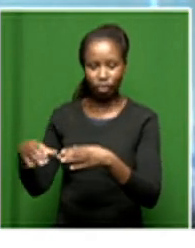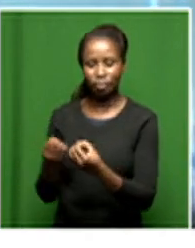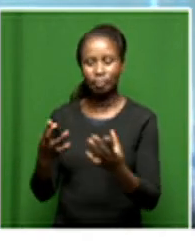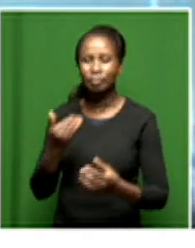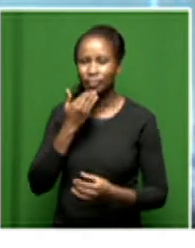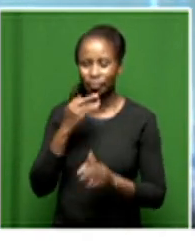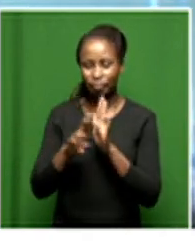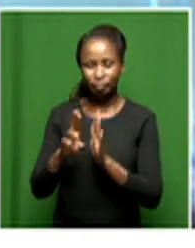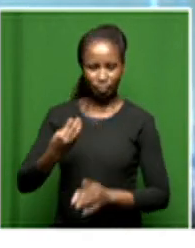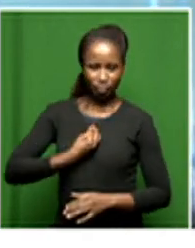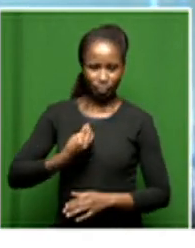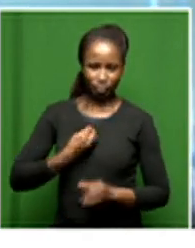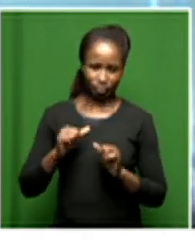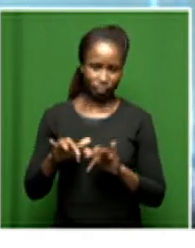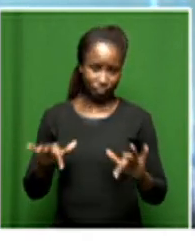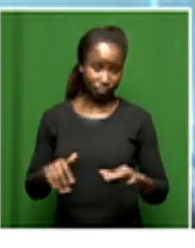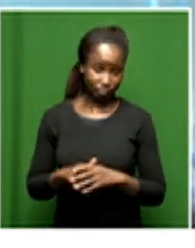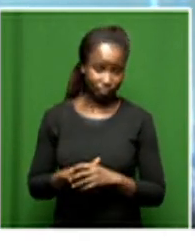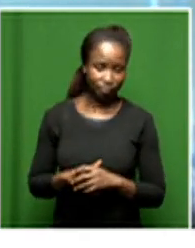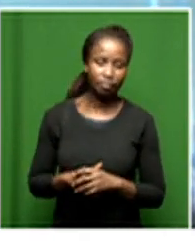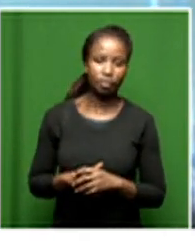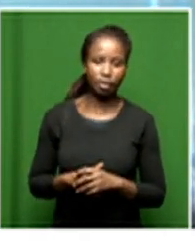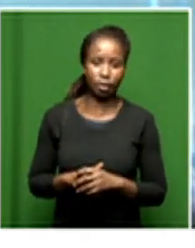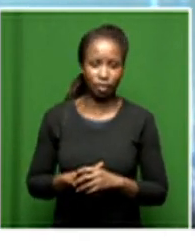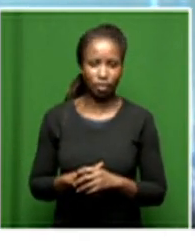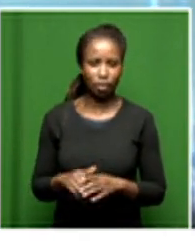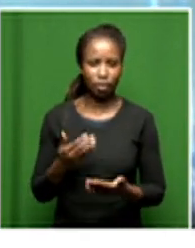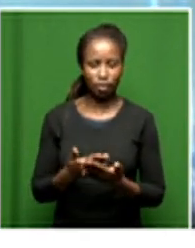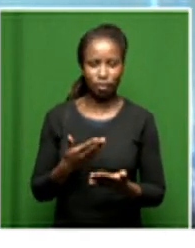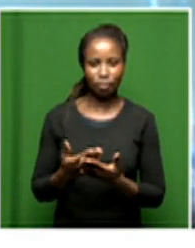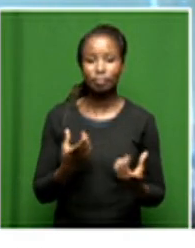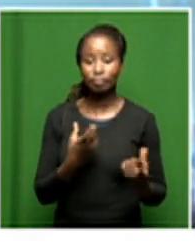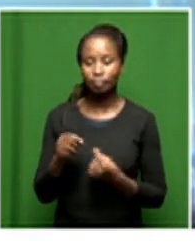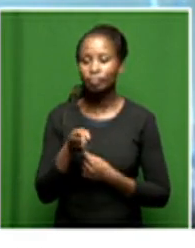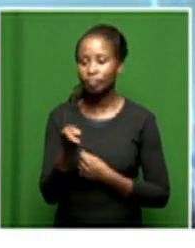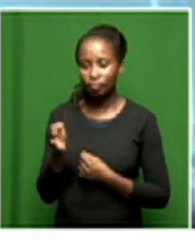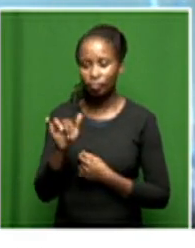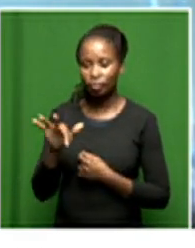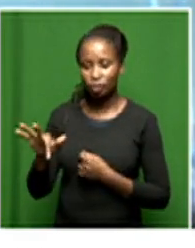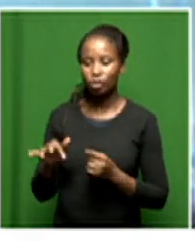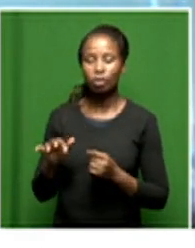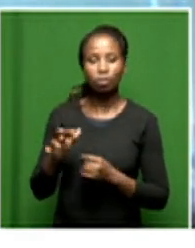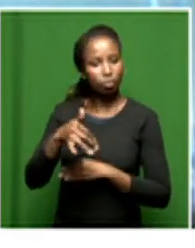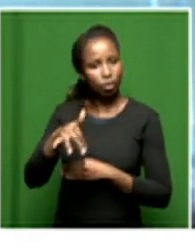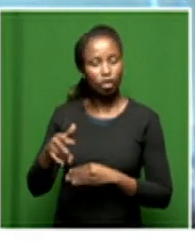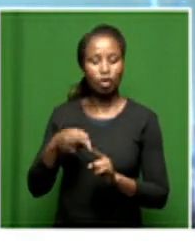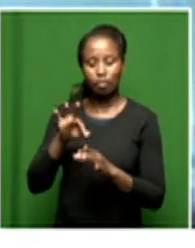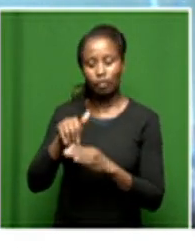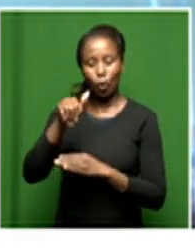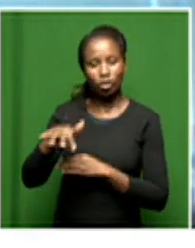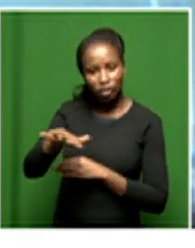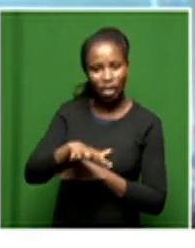people manning the booth, the stands outside the voting station. There are cars, there